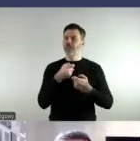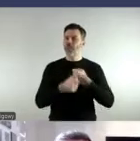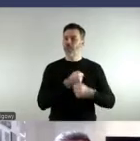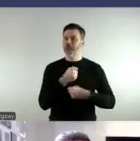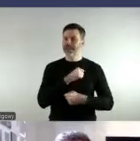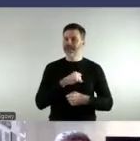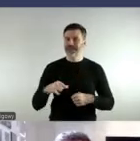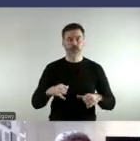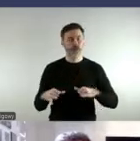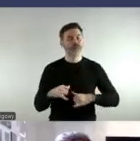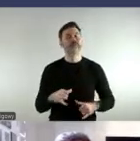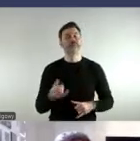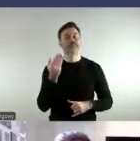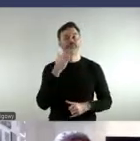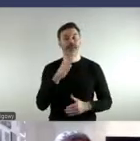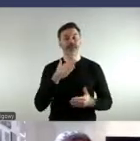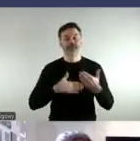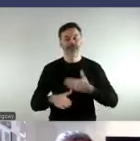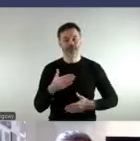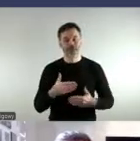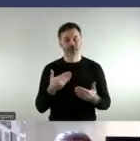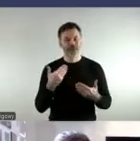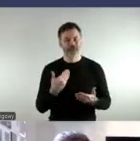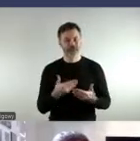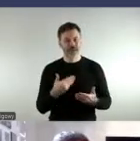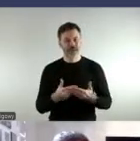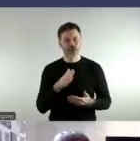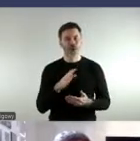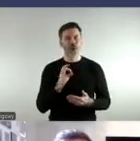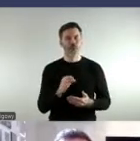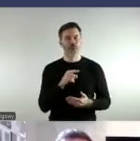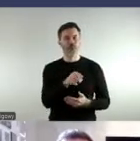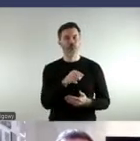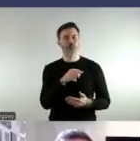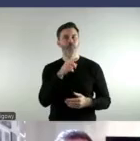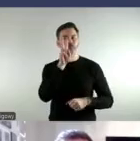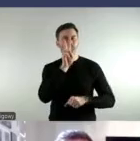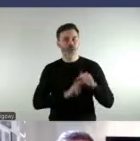I know that he wants to collaborate closely with the local governments, which makes us really happy because the police